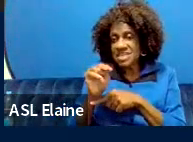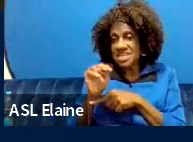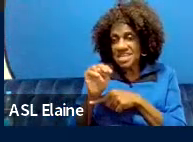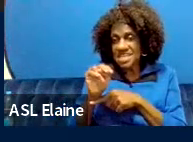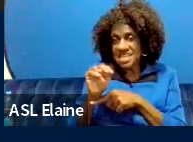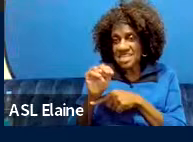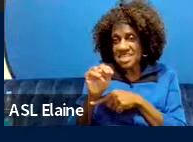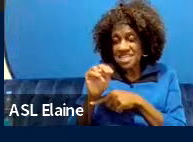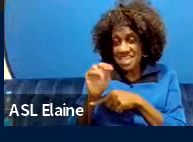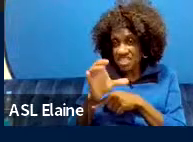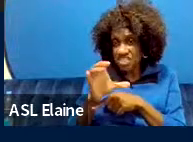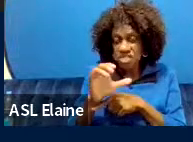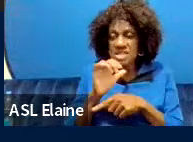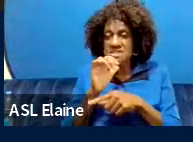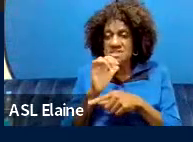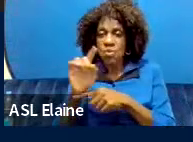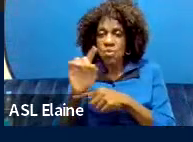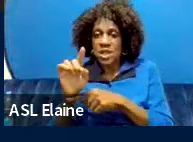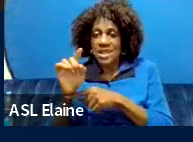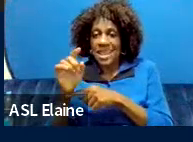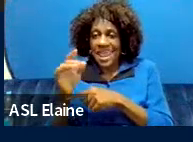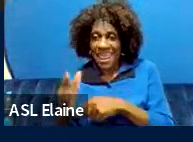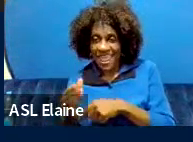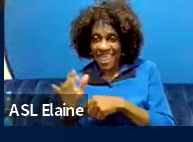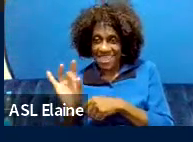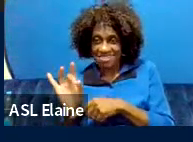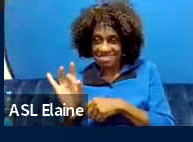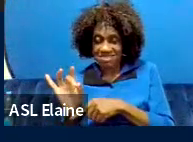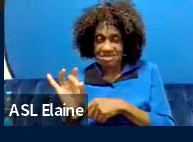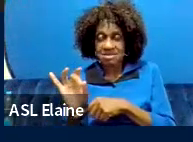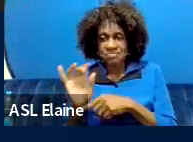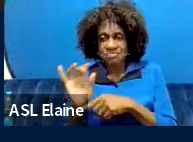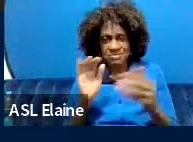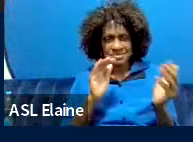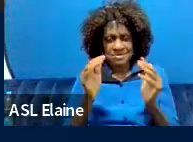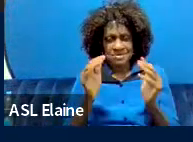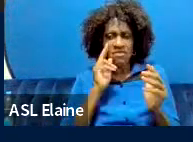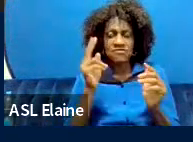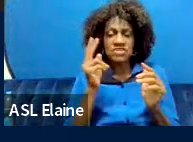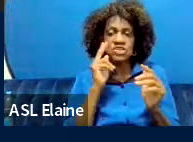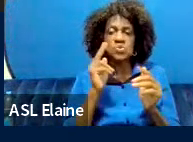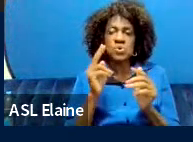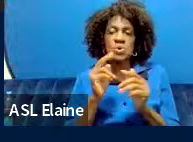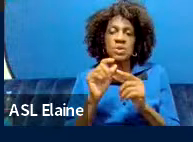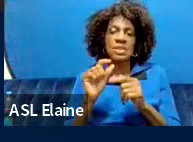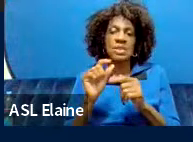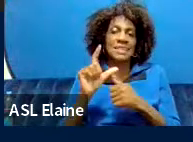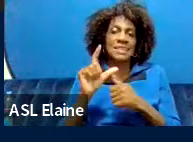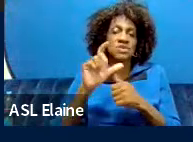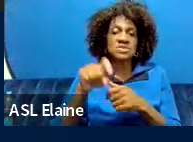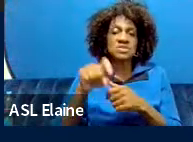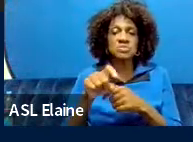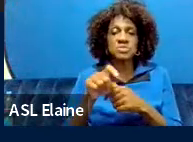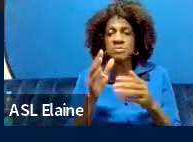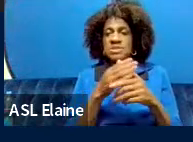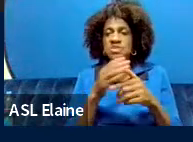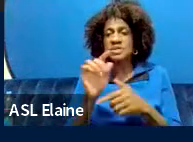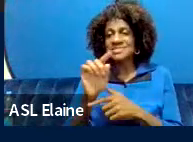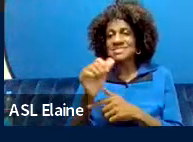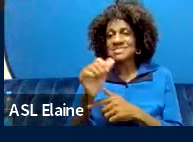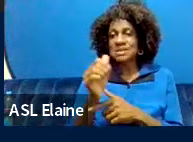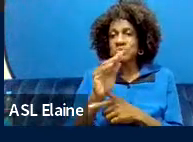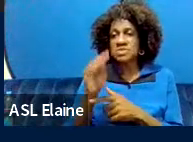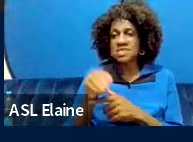of an inch. By comparison, visual characters need to be between 10%